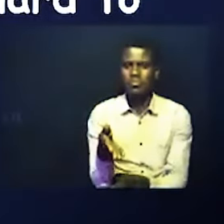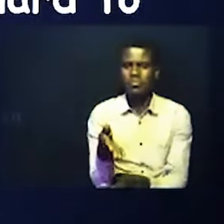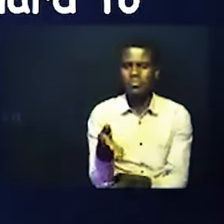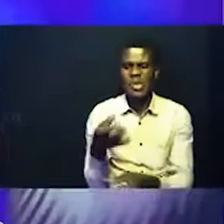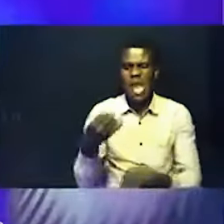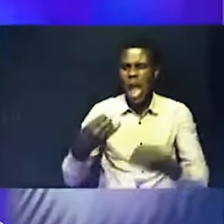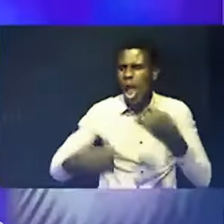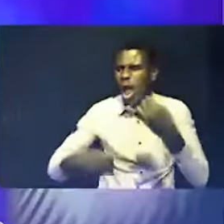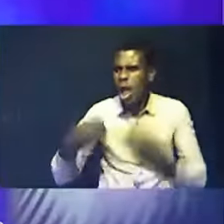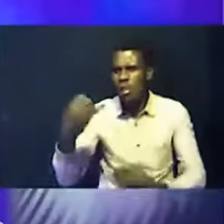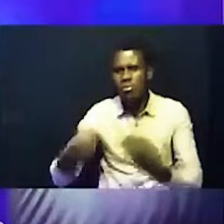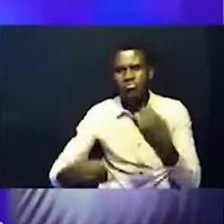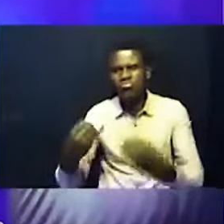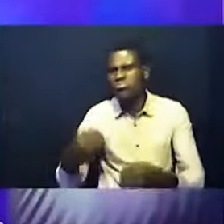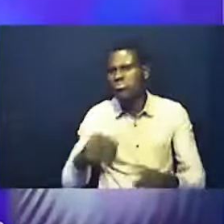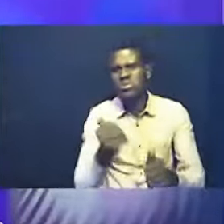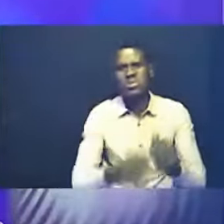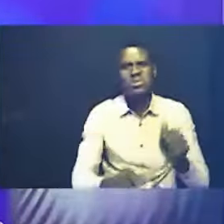issues